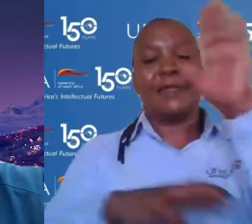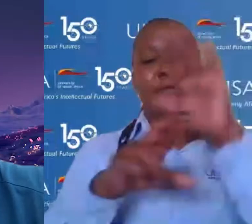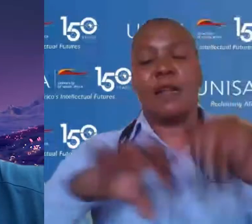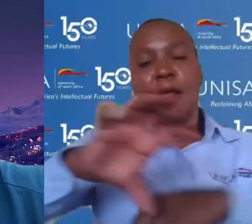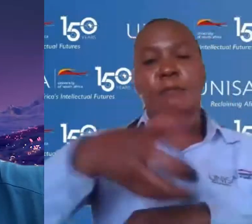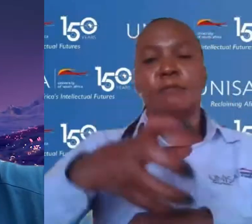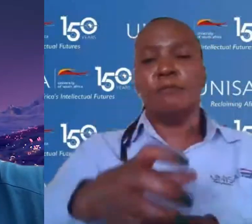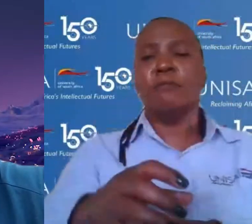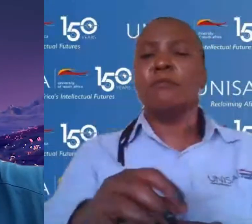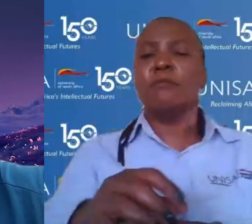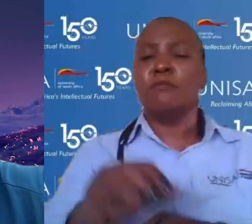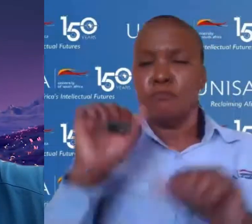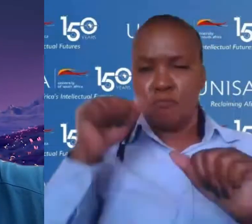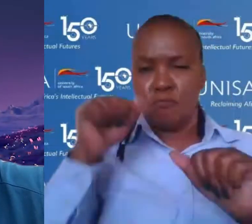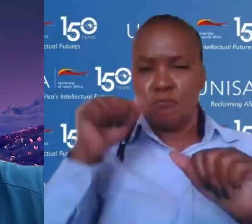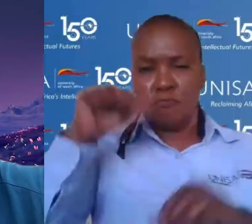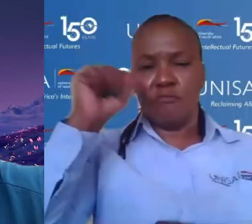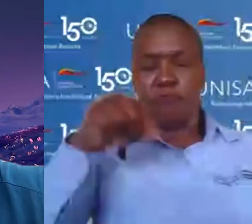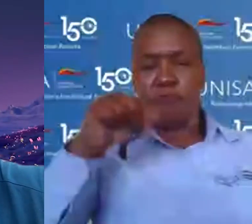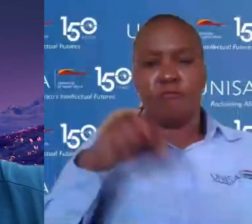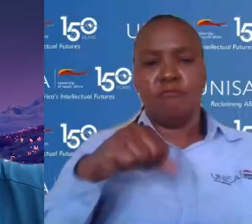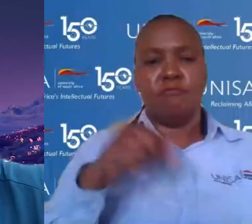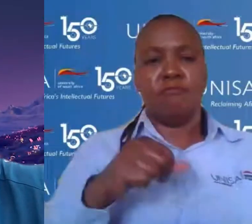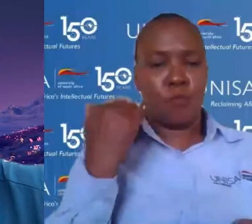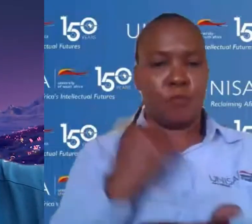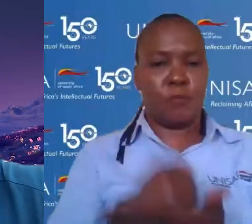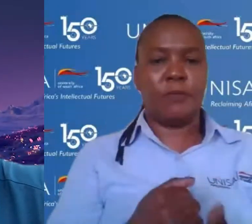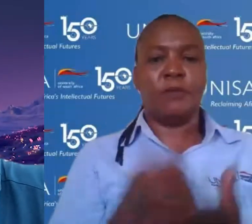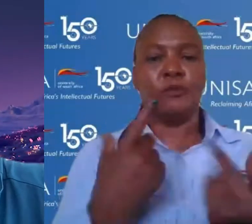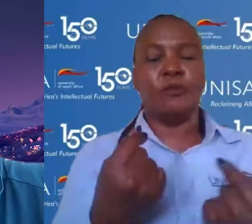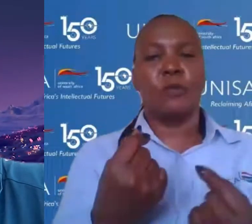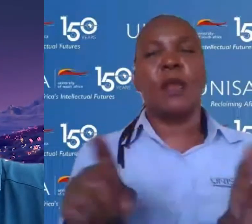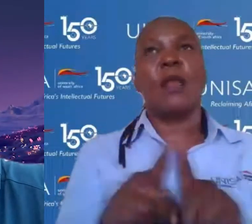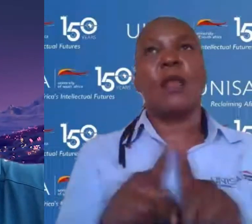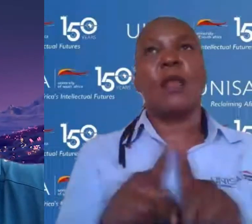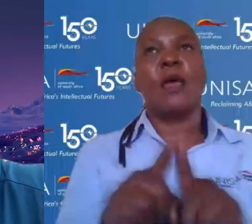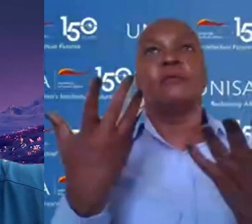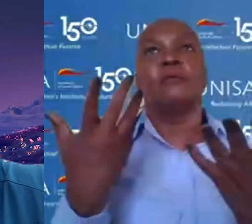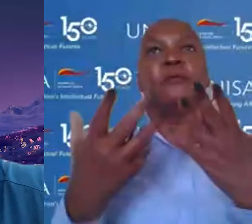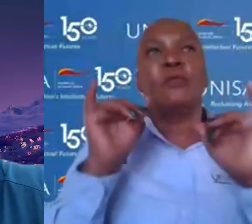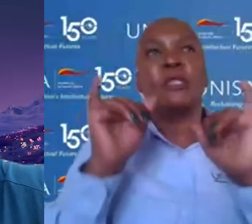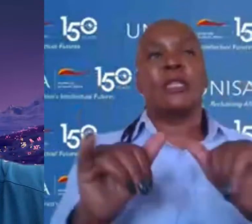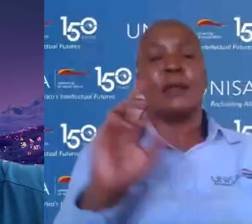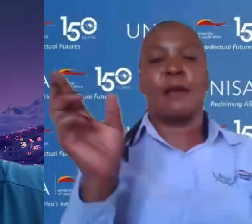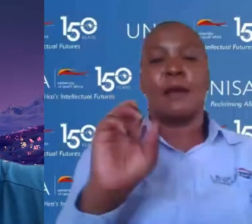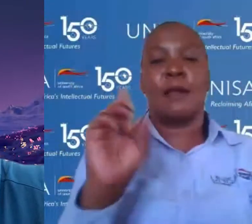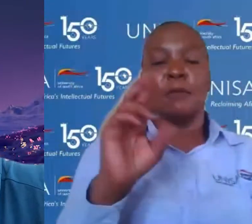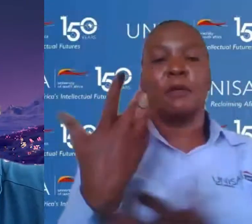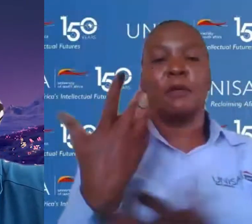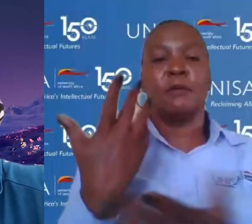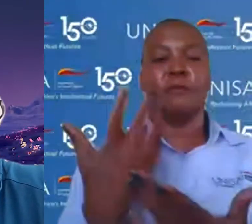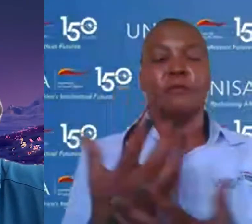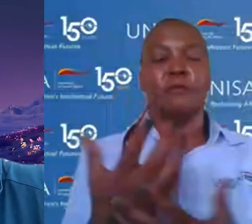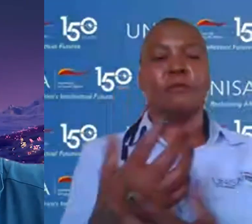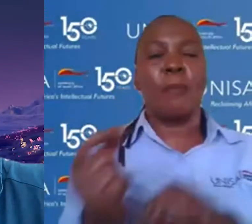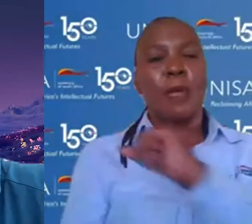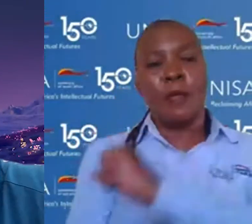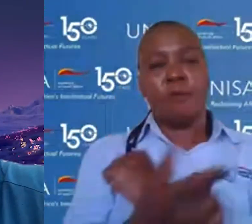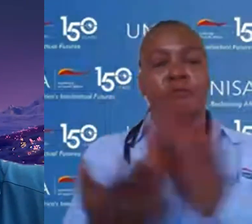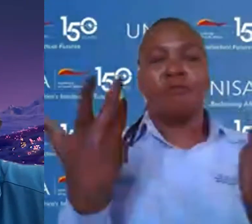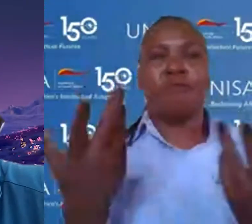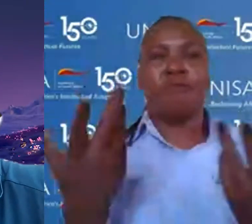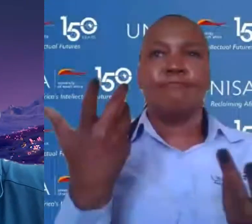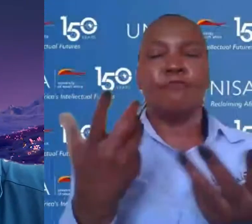of UNISA, that if you are based in Rustenburg and you happen to be